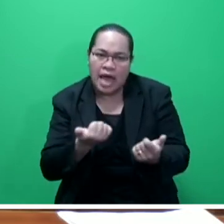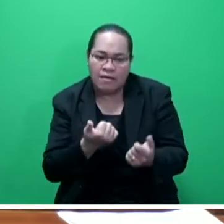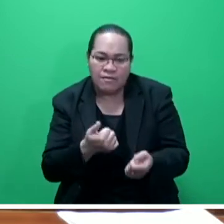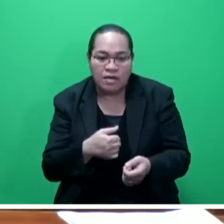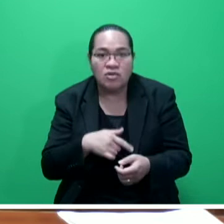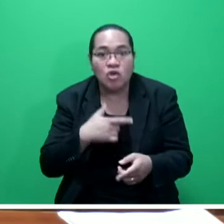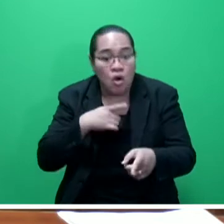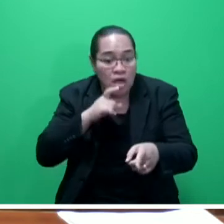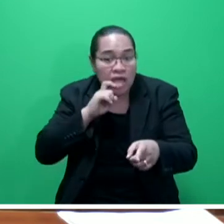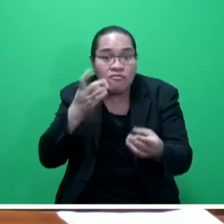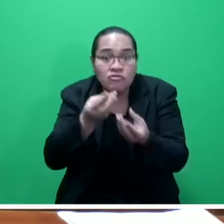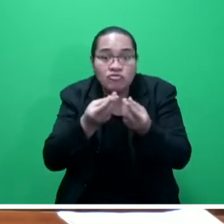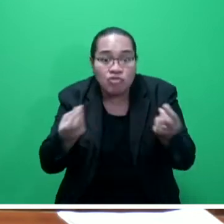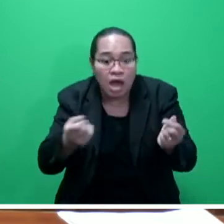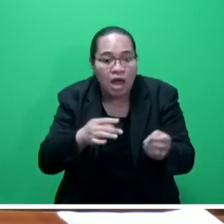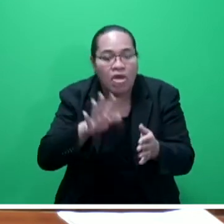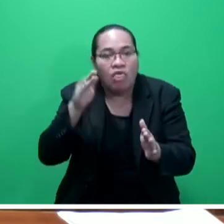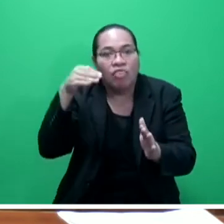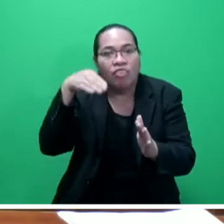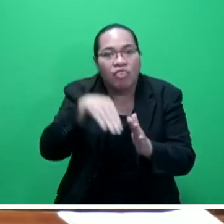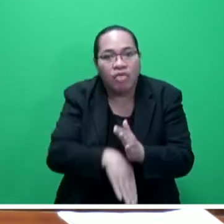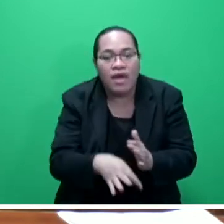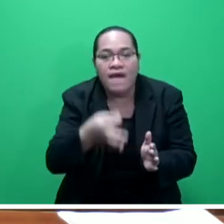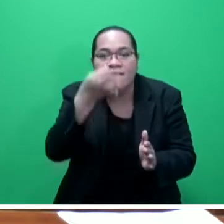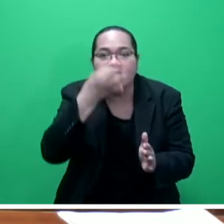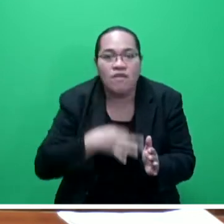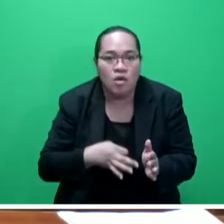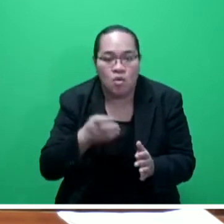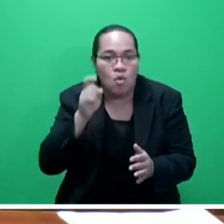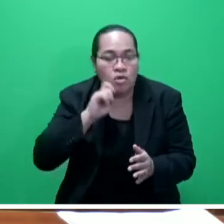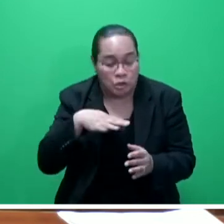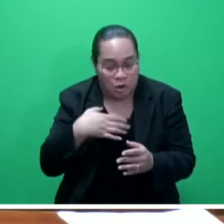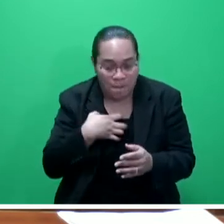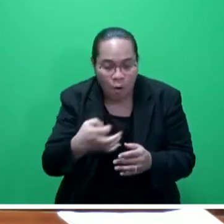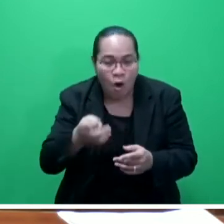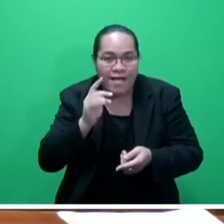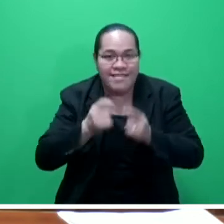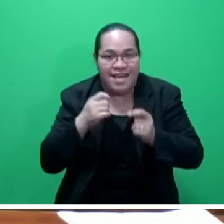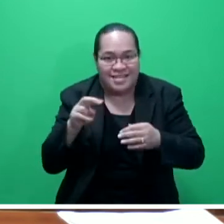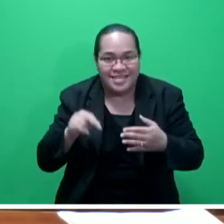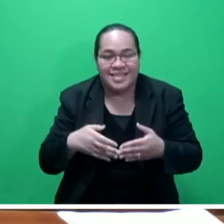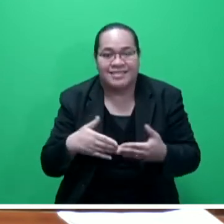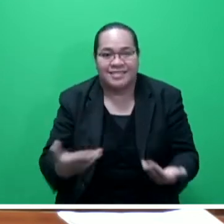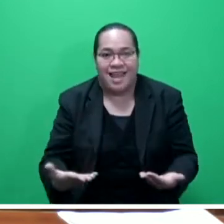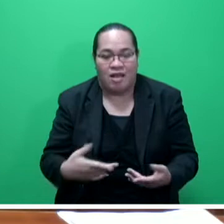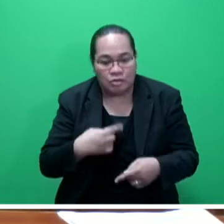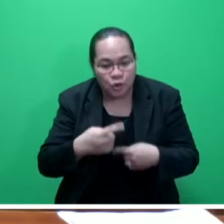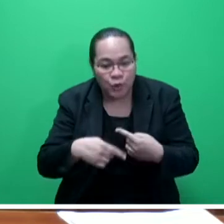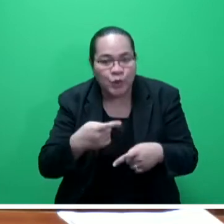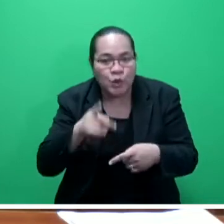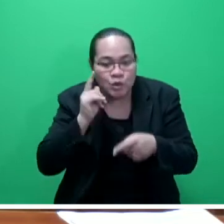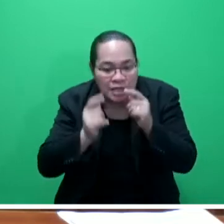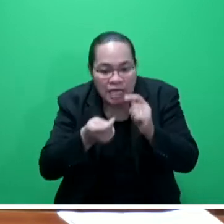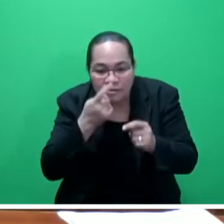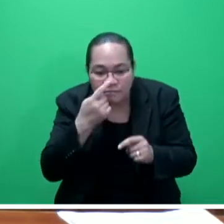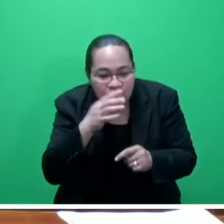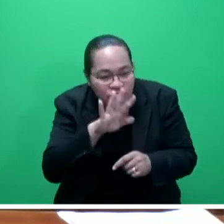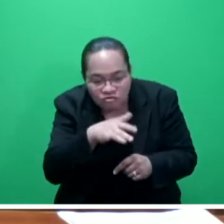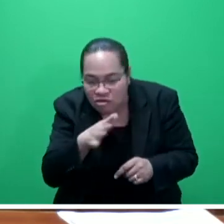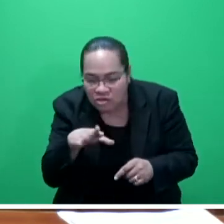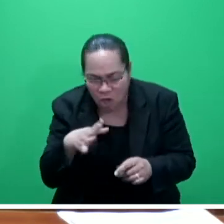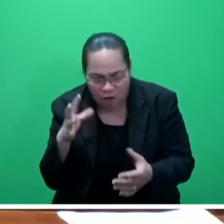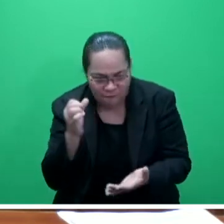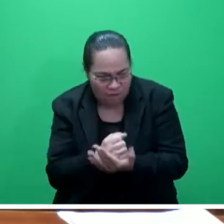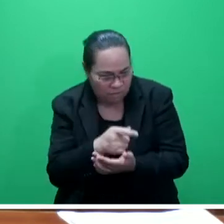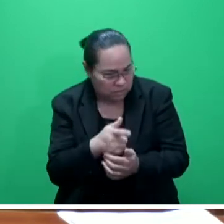dropped significantly during this period. So there's still more tests to be carried out by Water Authority of Fiji to confirm the quality of